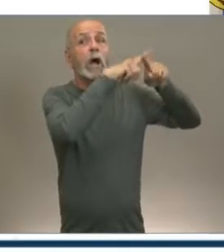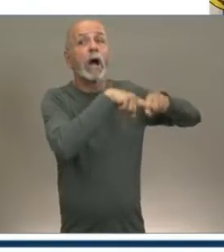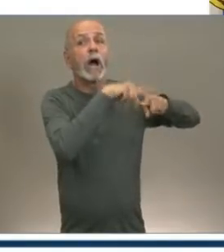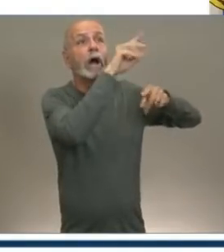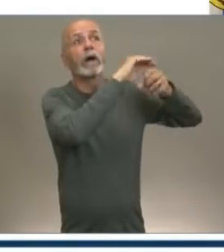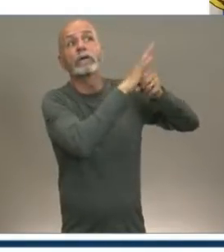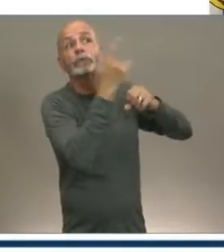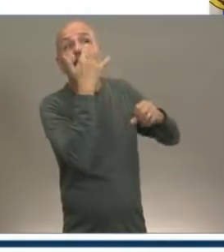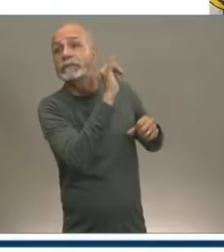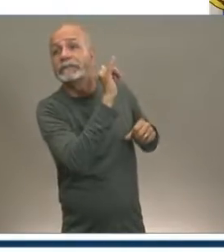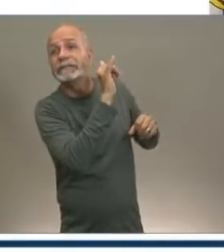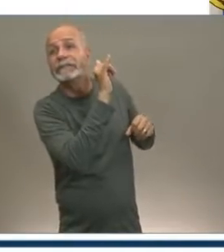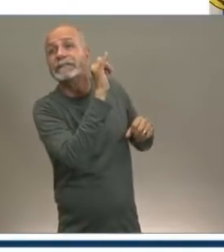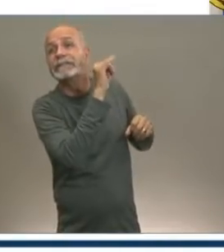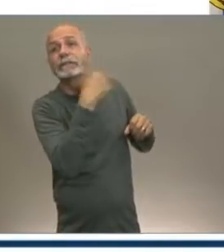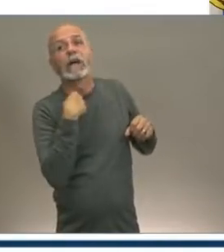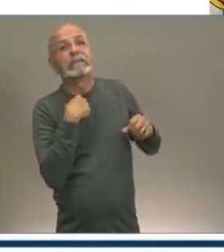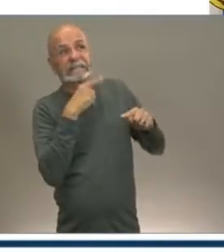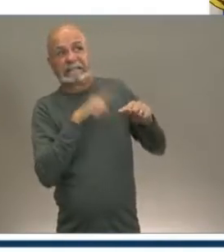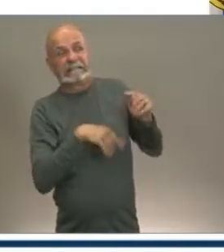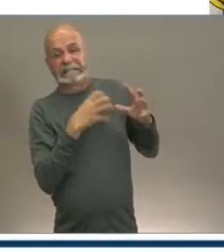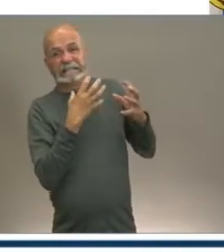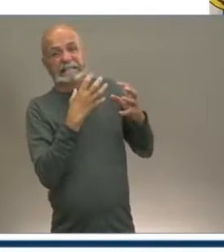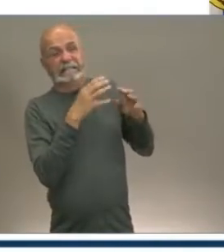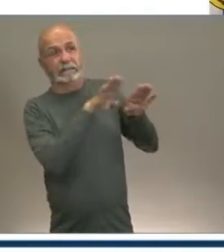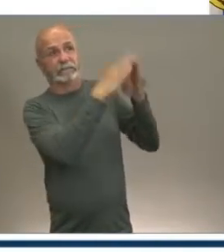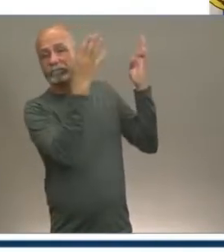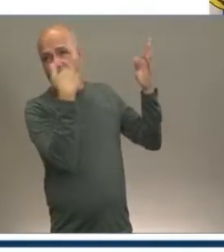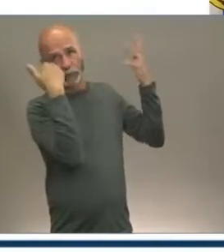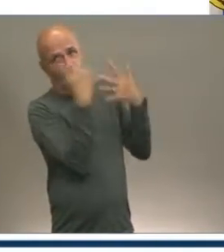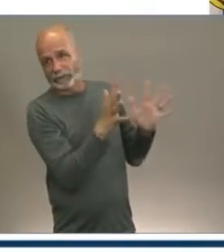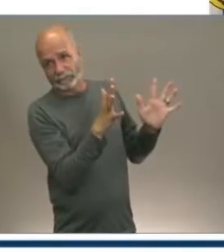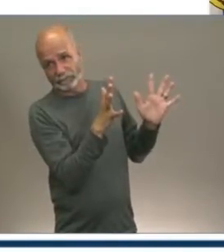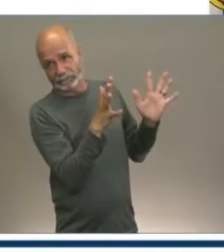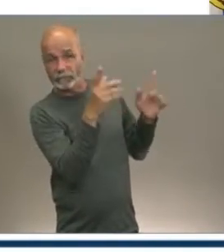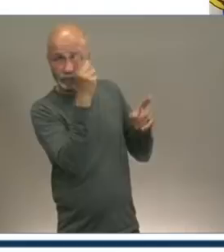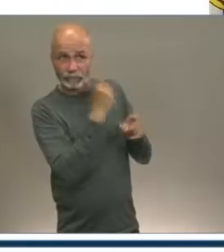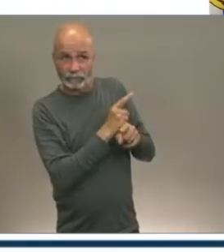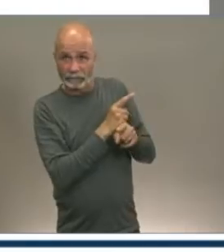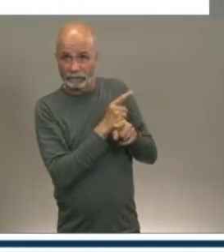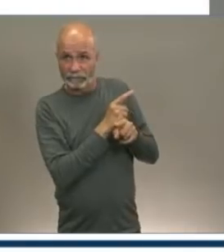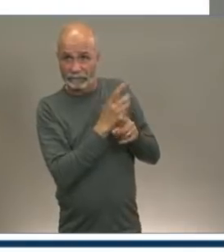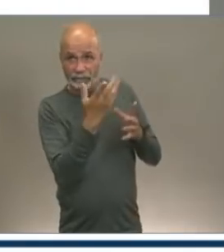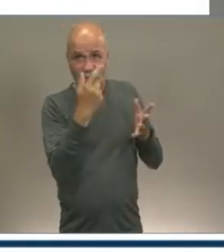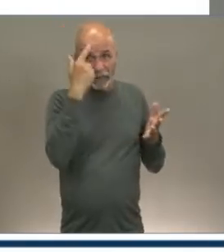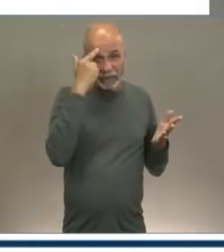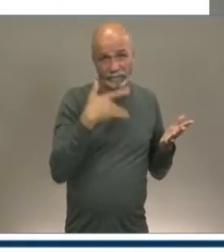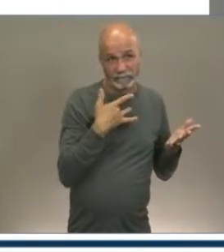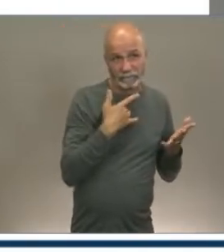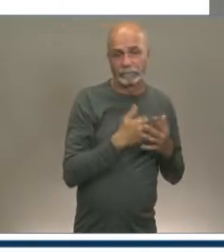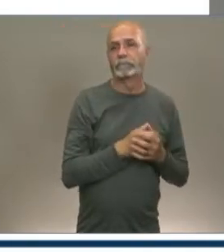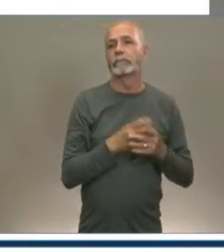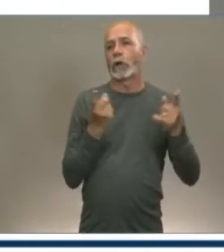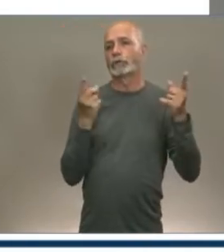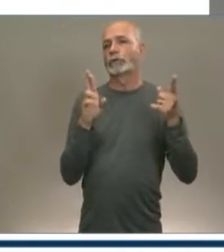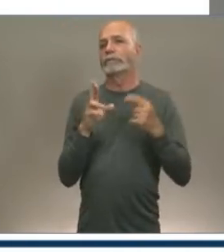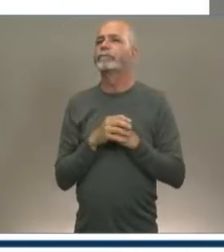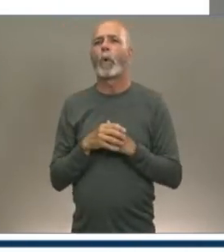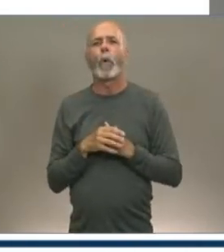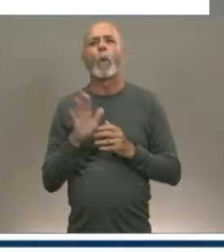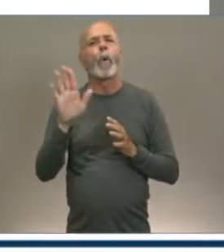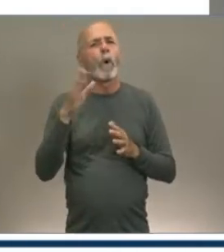to reopen to New Brunswick on the 23rd and have to walk that back? We'll certainly be watching their epidemiology closely.